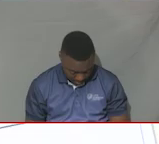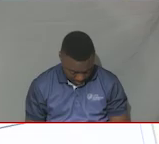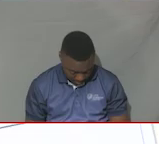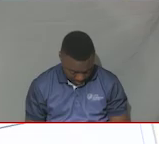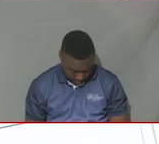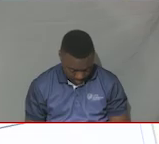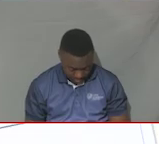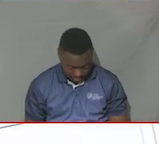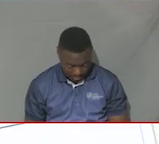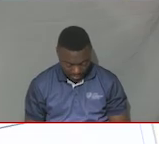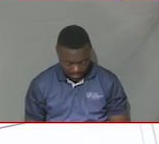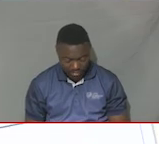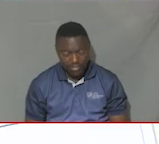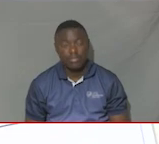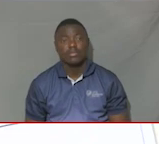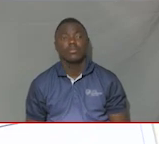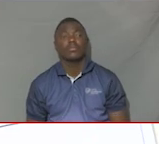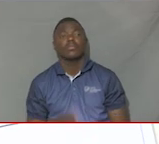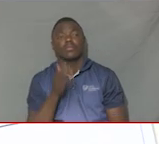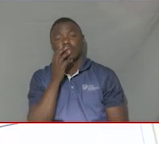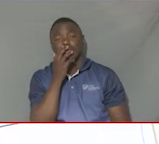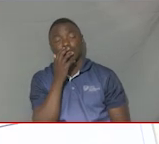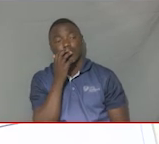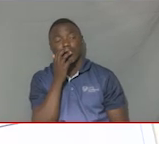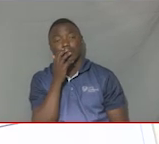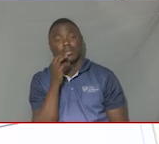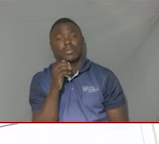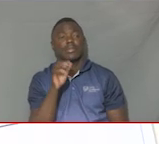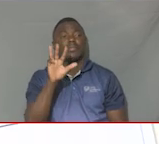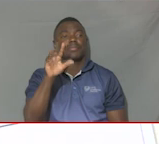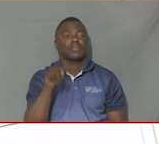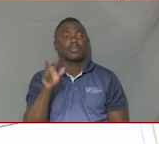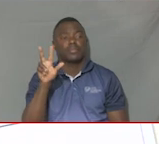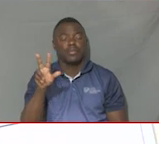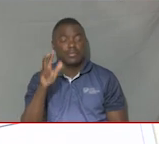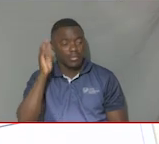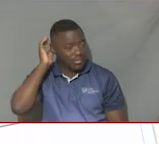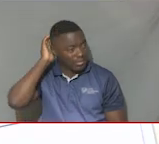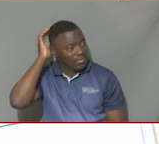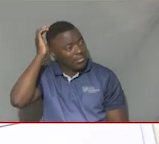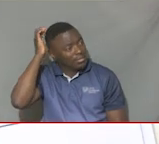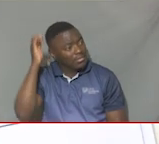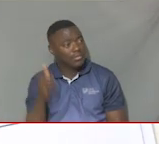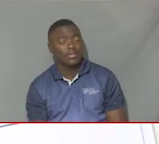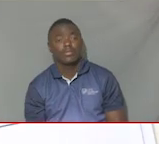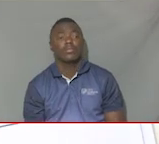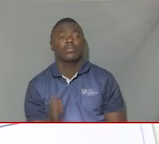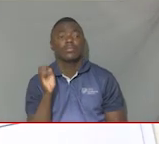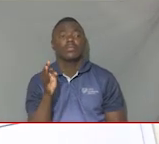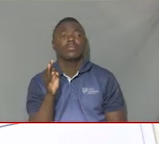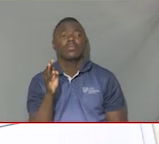your correlation coefficient will be 0.98. So if your correlation coefficient